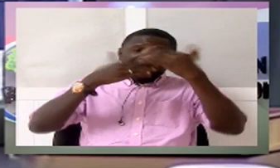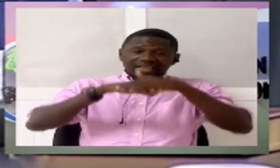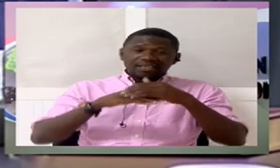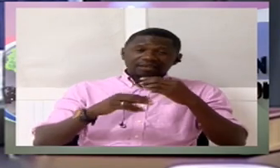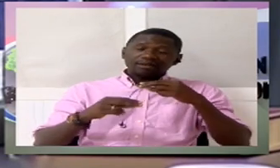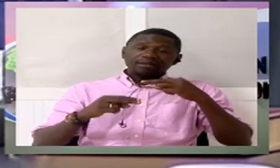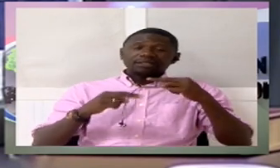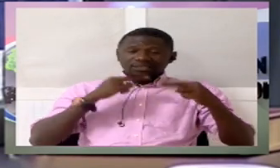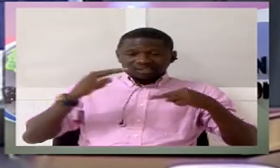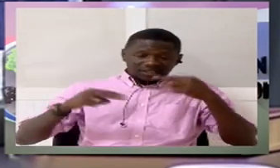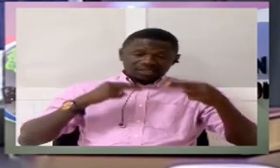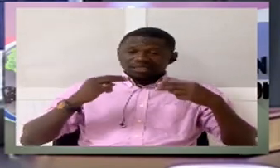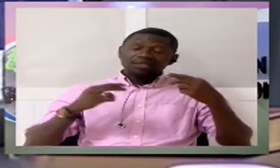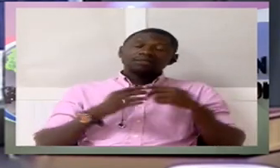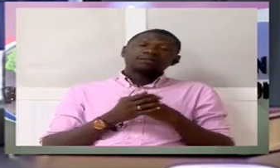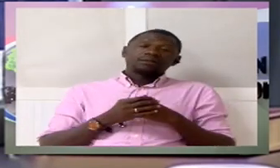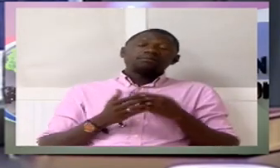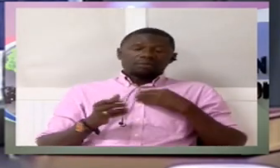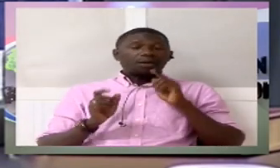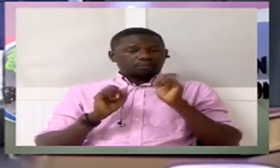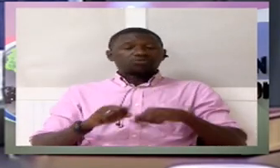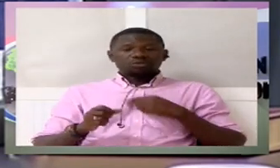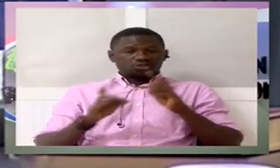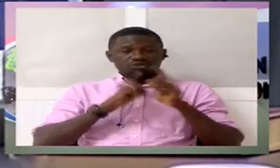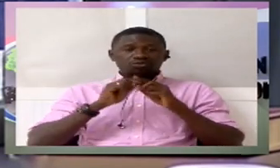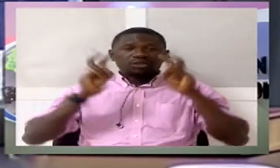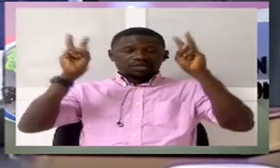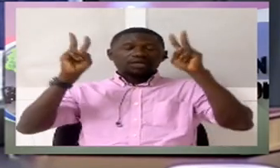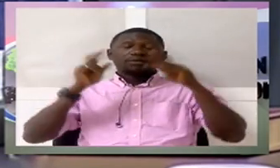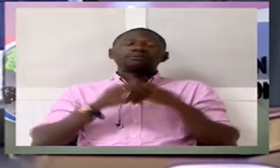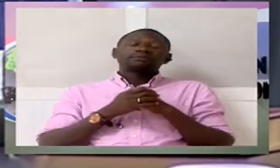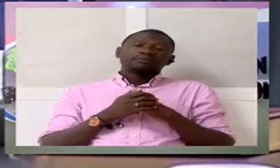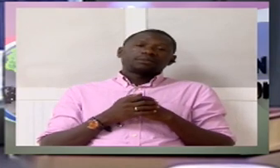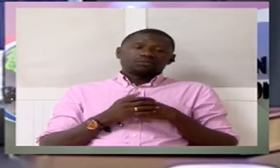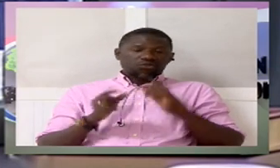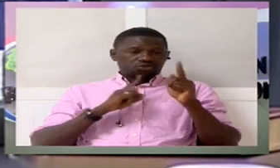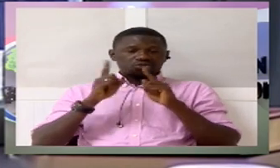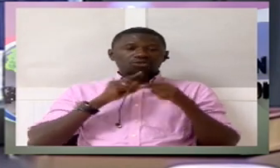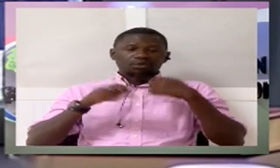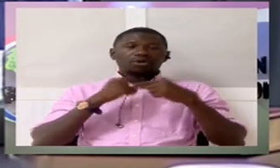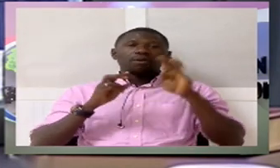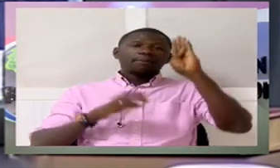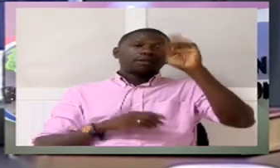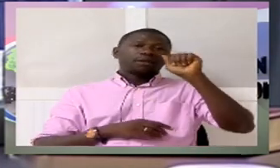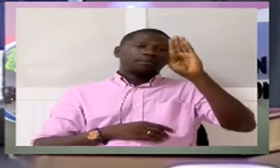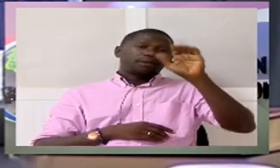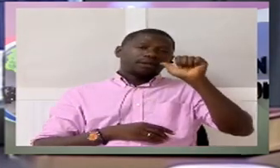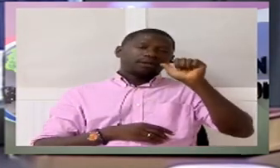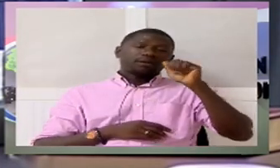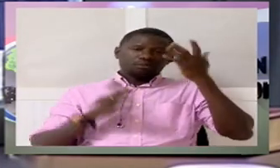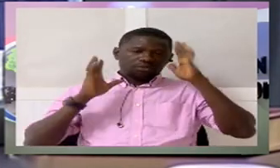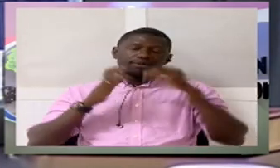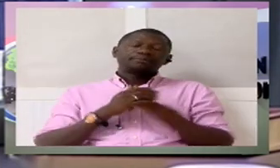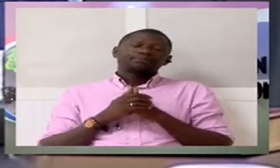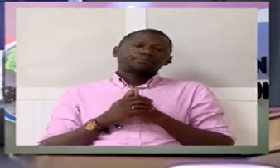a state banquet. Na be ka chala. I will discuss with him then. We will discuss Baba's issue. And then he